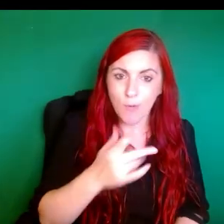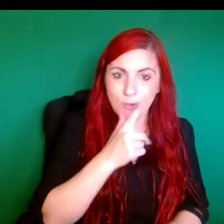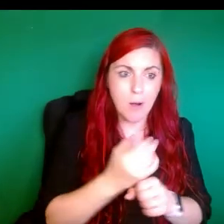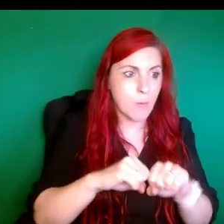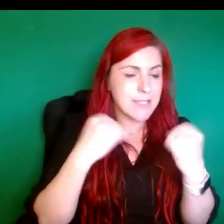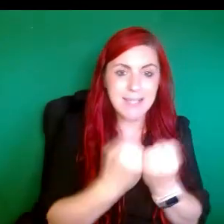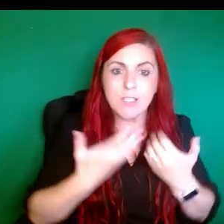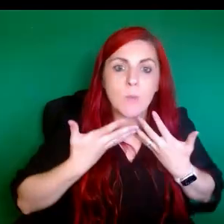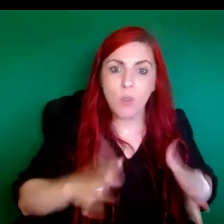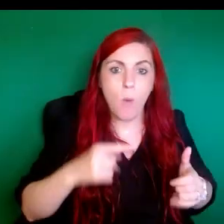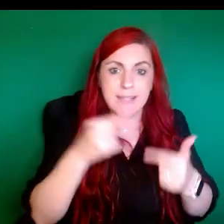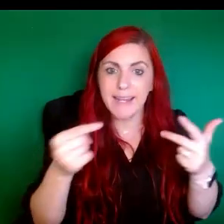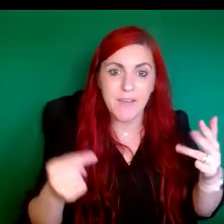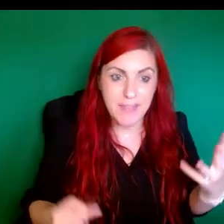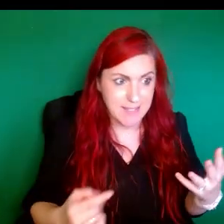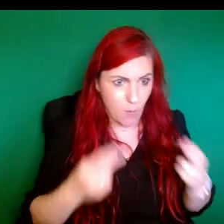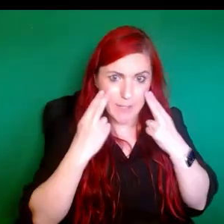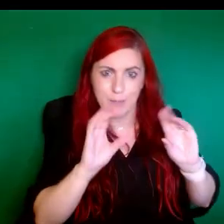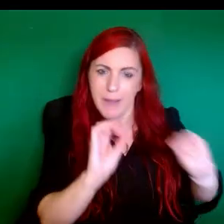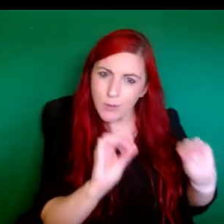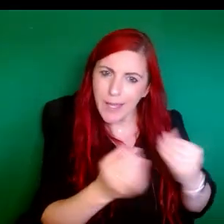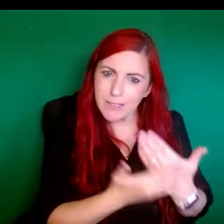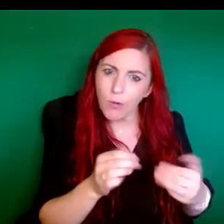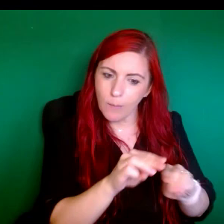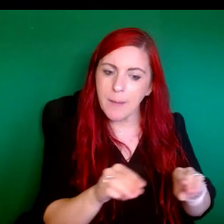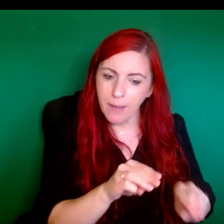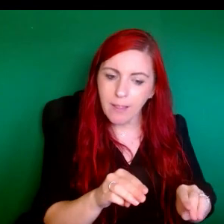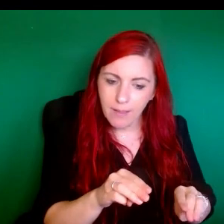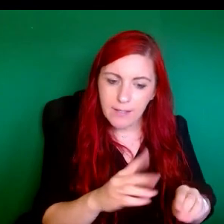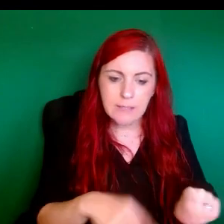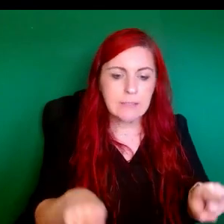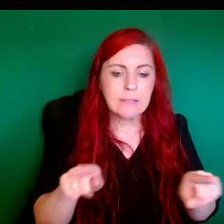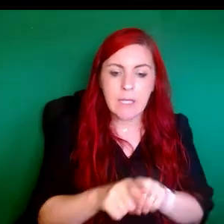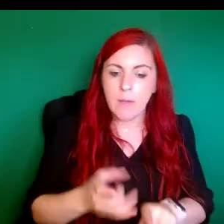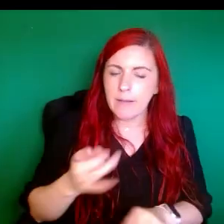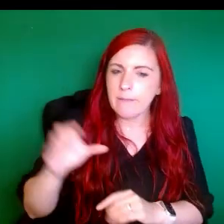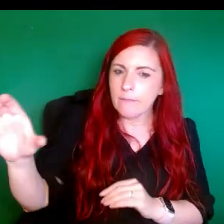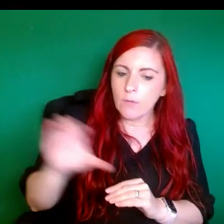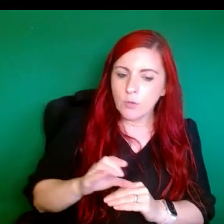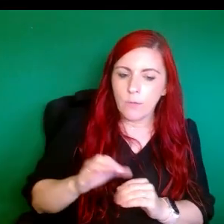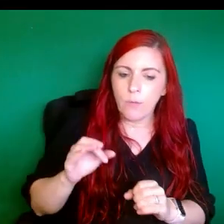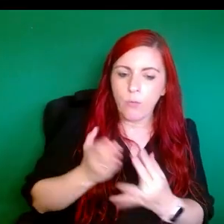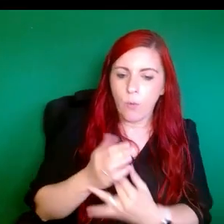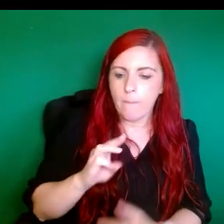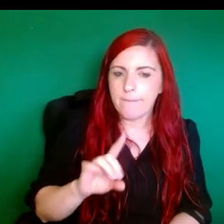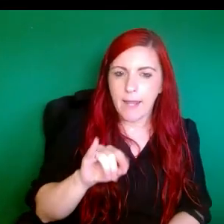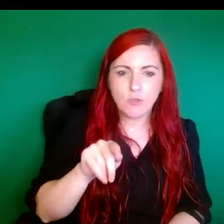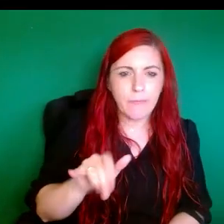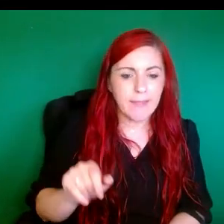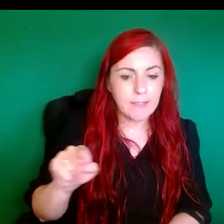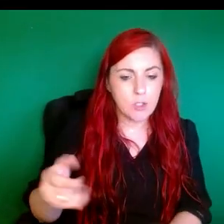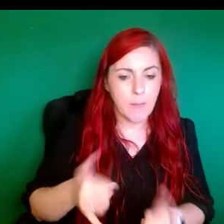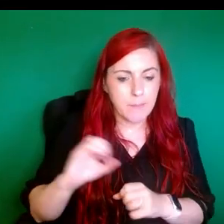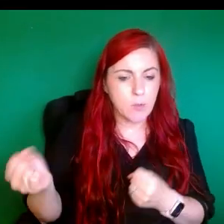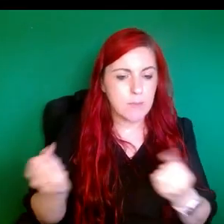on. We've been lucky to be funded through philanthropy to be able to deliver this across 600